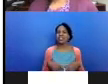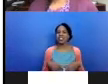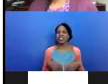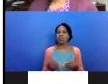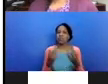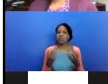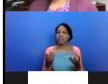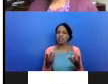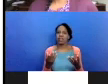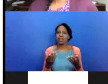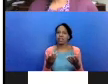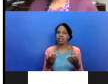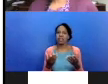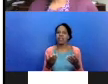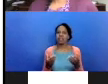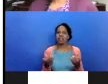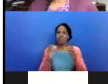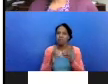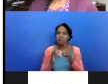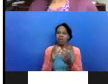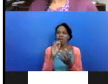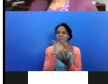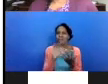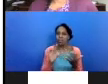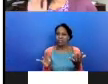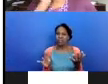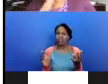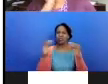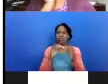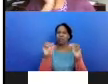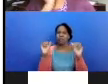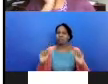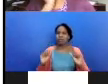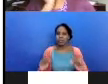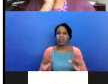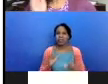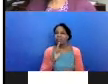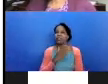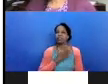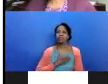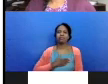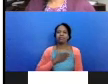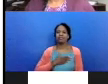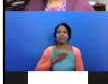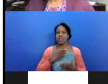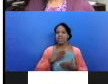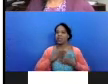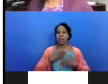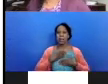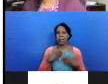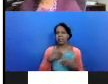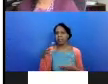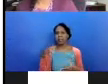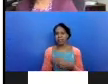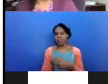possible. And so, I'm very pleased to be part of it.